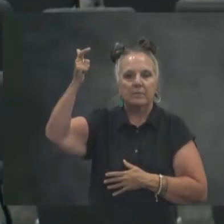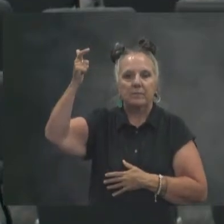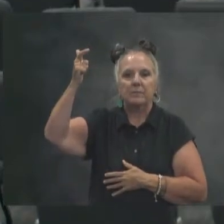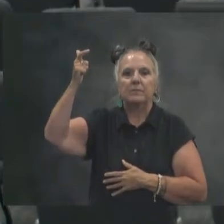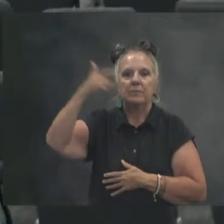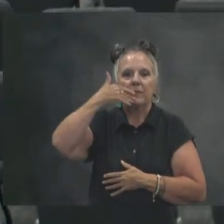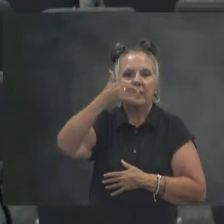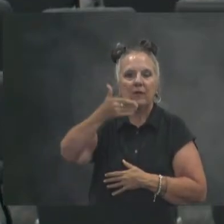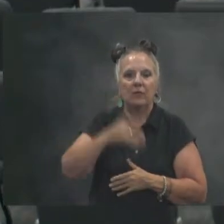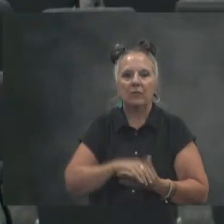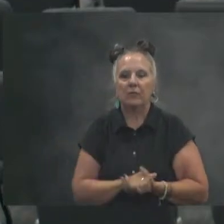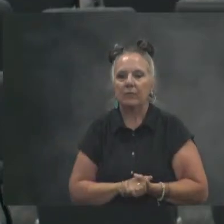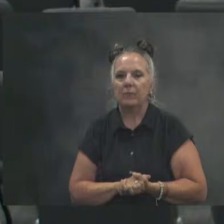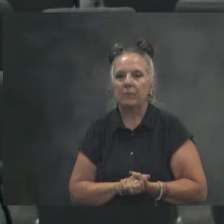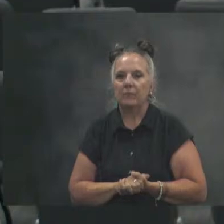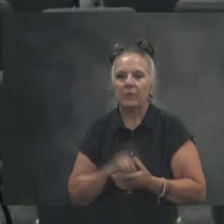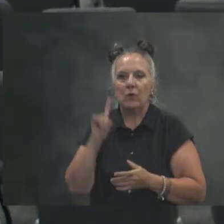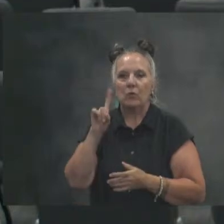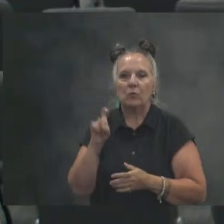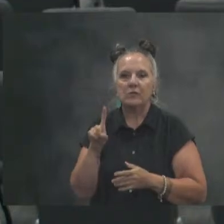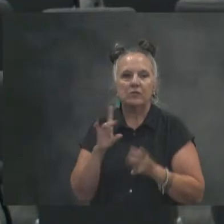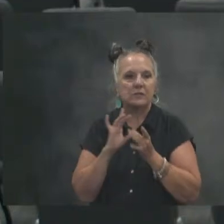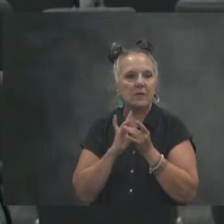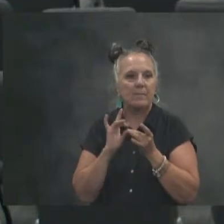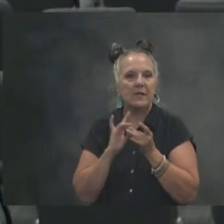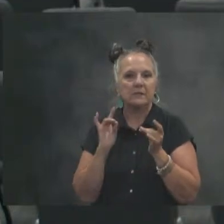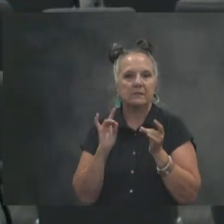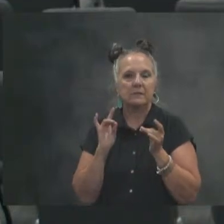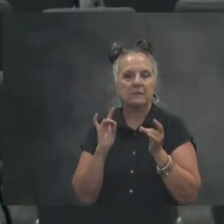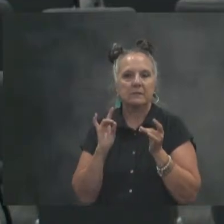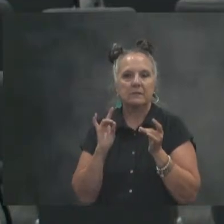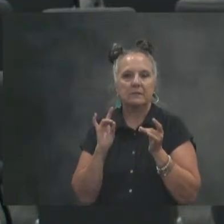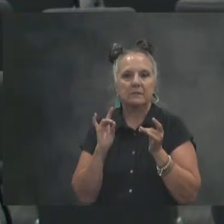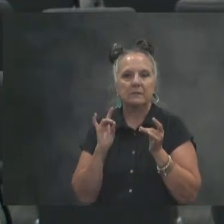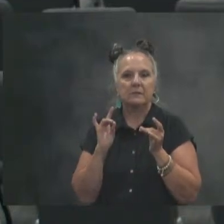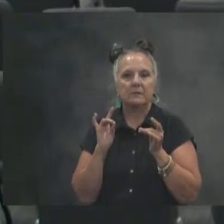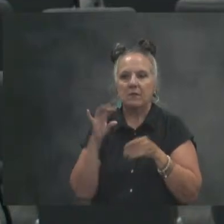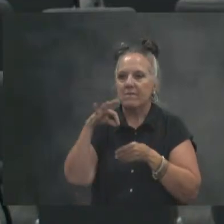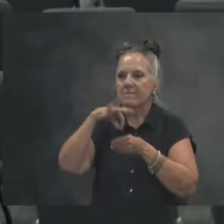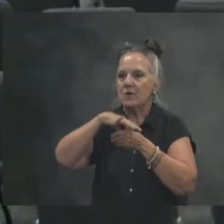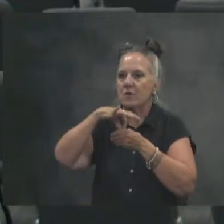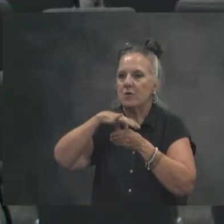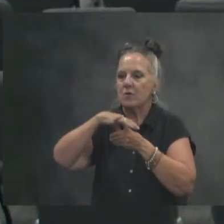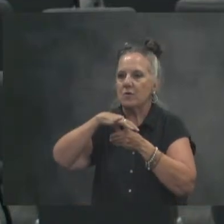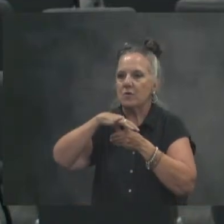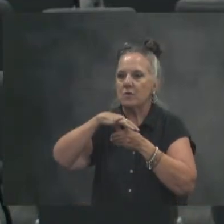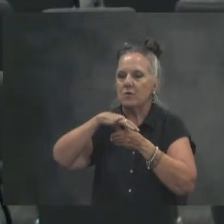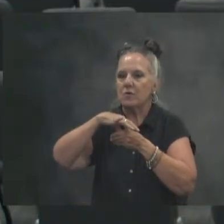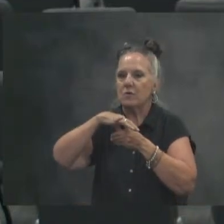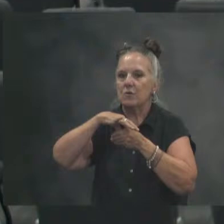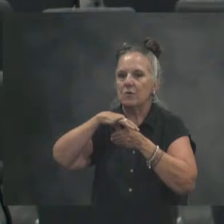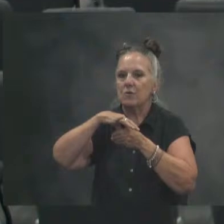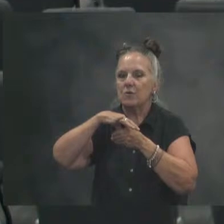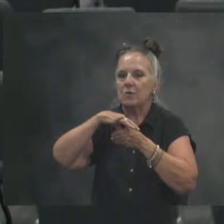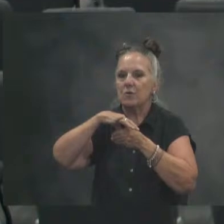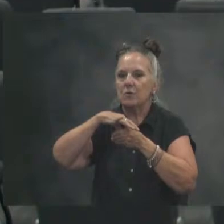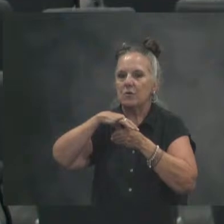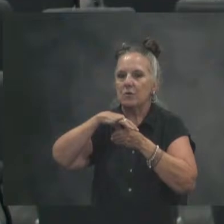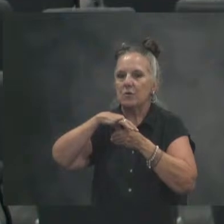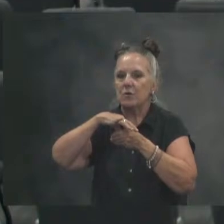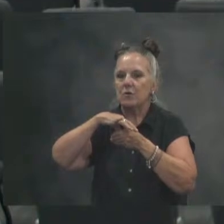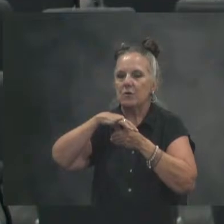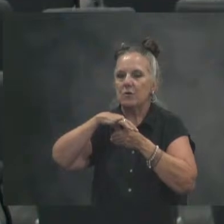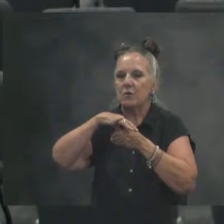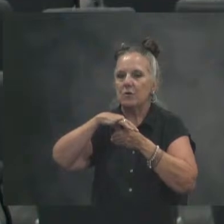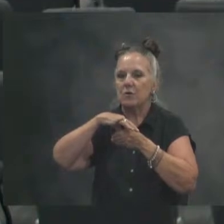you, Dr. Zentmeyer. Any questions or comments? We'll move to the vote. We're voting to approve the negotiated agreement between